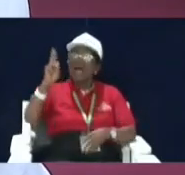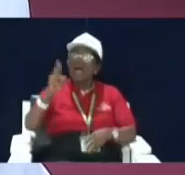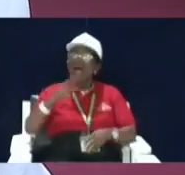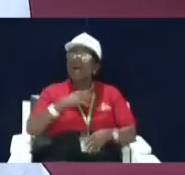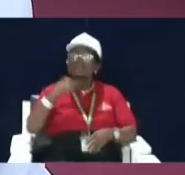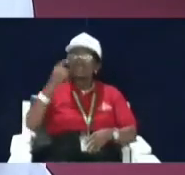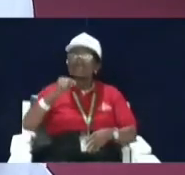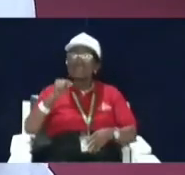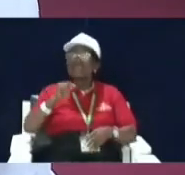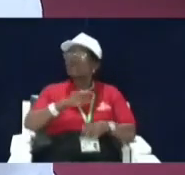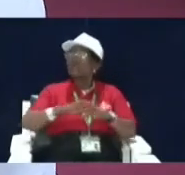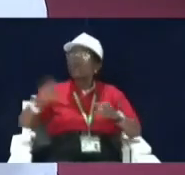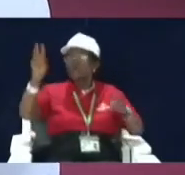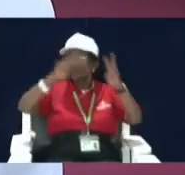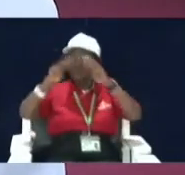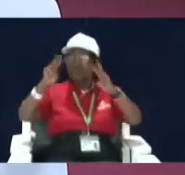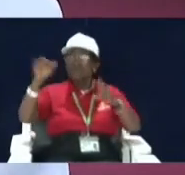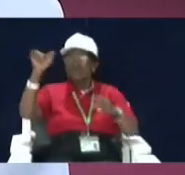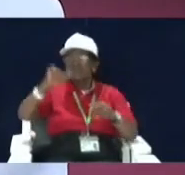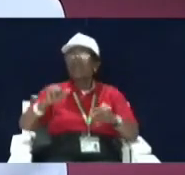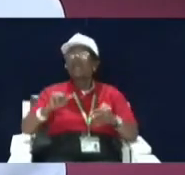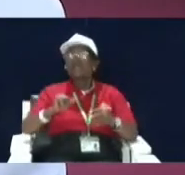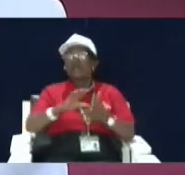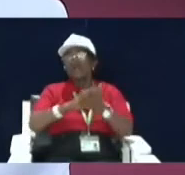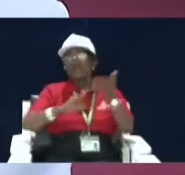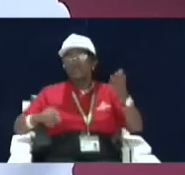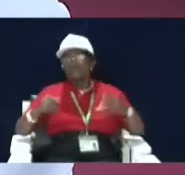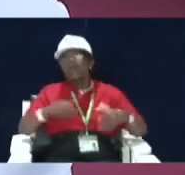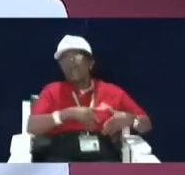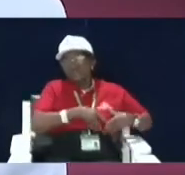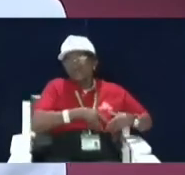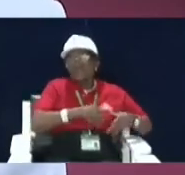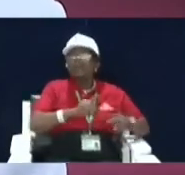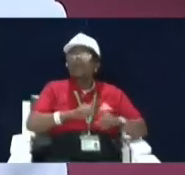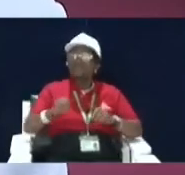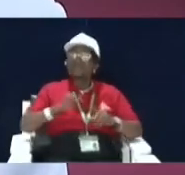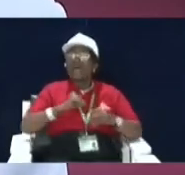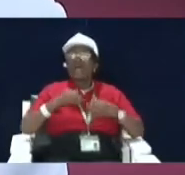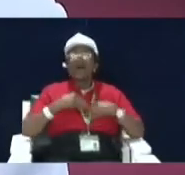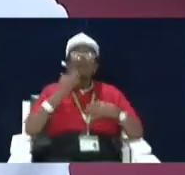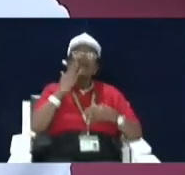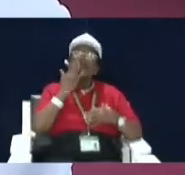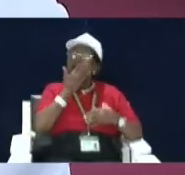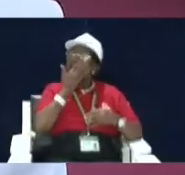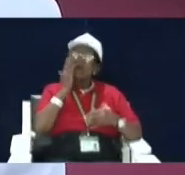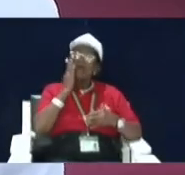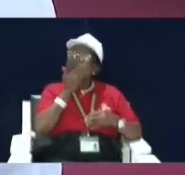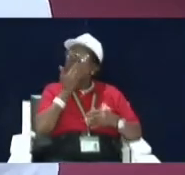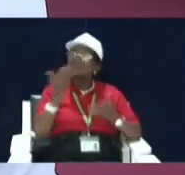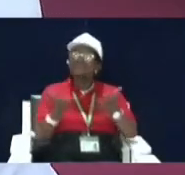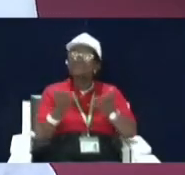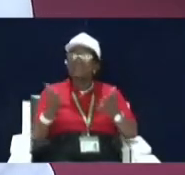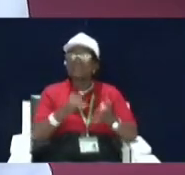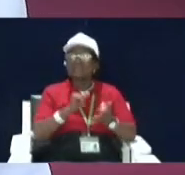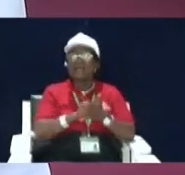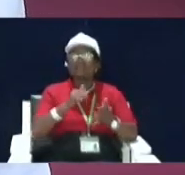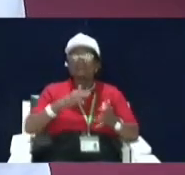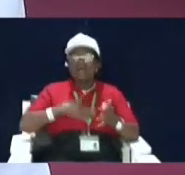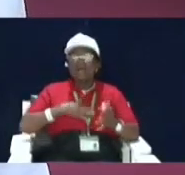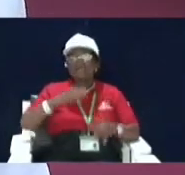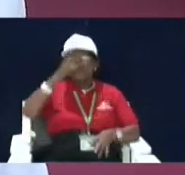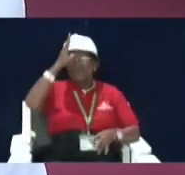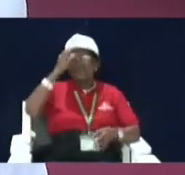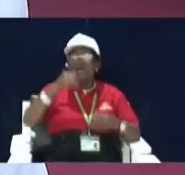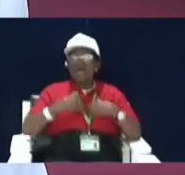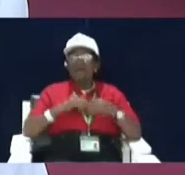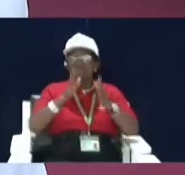they removed the breast, but I have an handkerchief here that my father had prayed on and laid it on the breast.